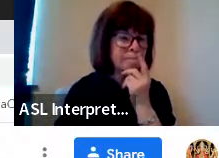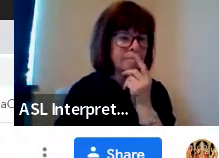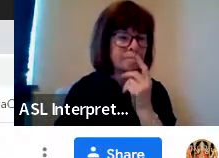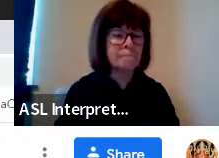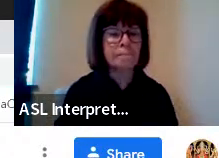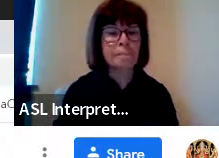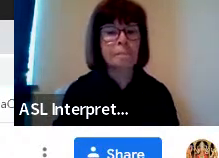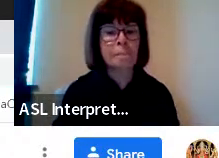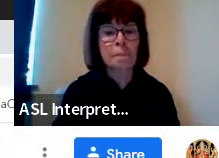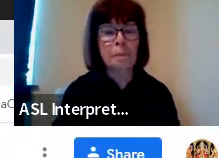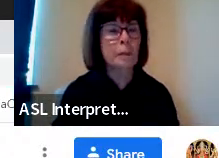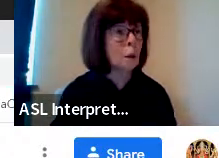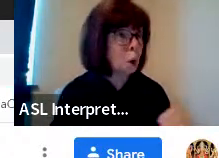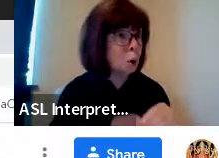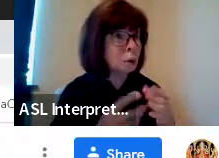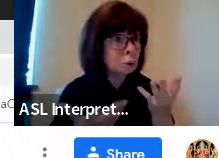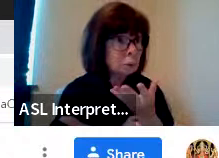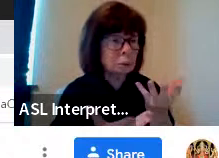Anyone else?